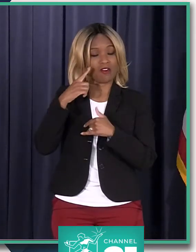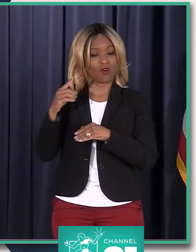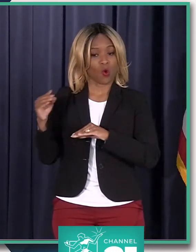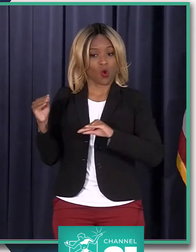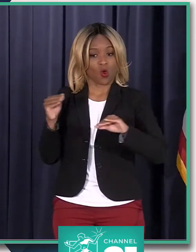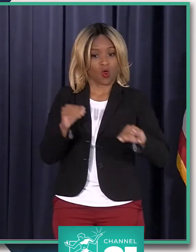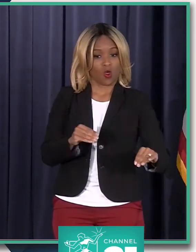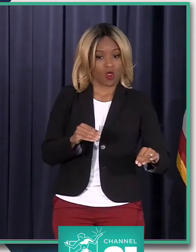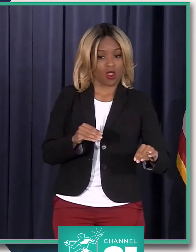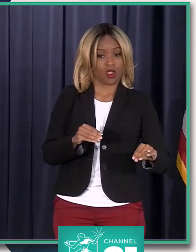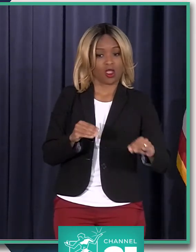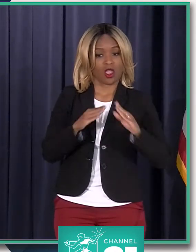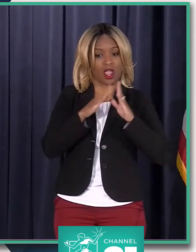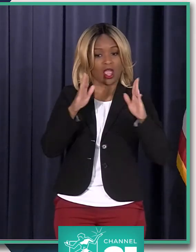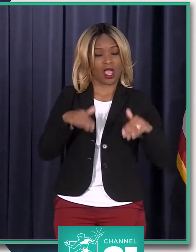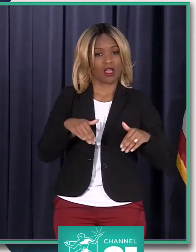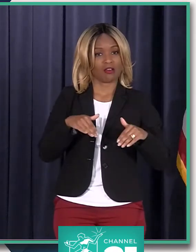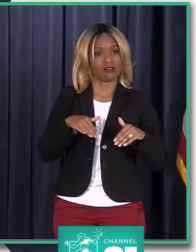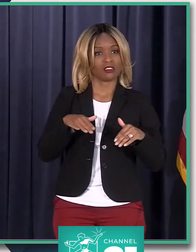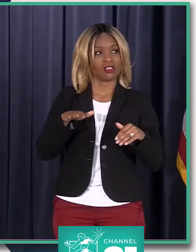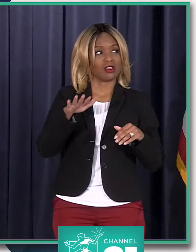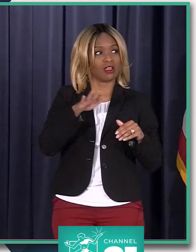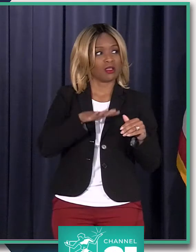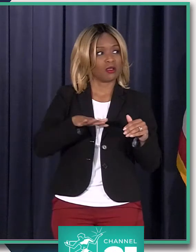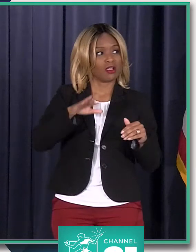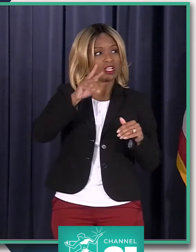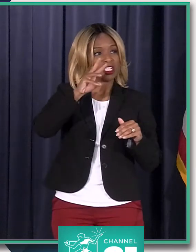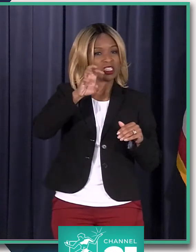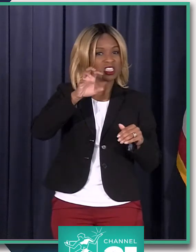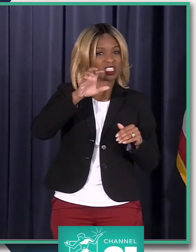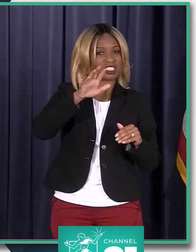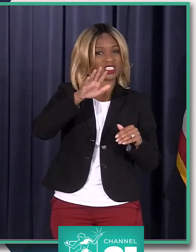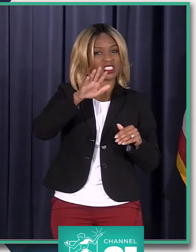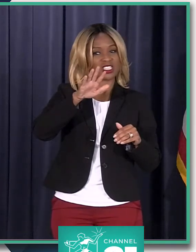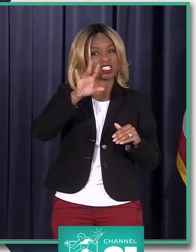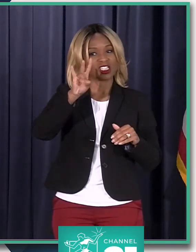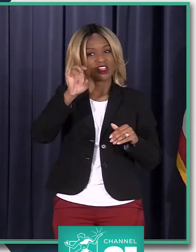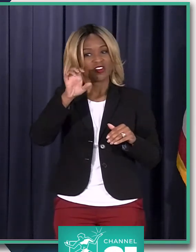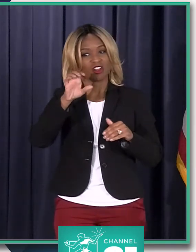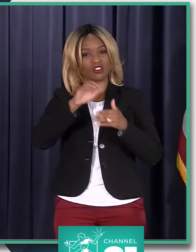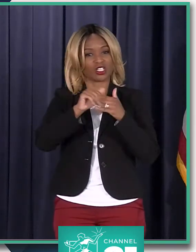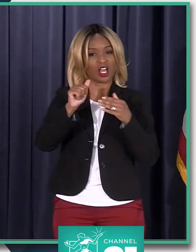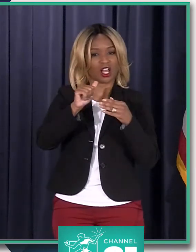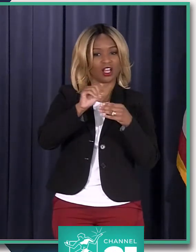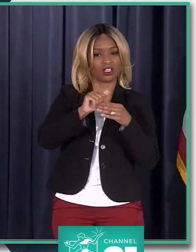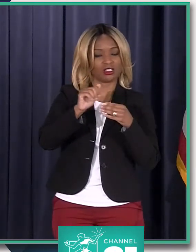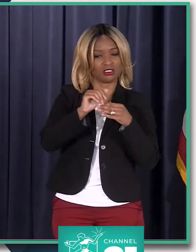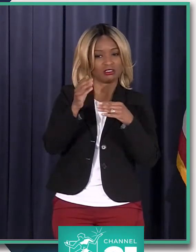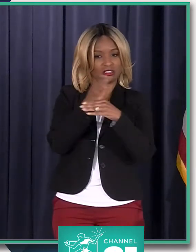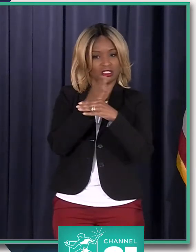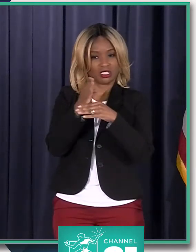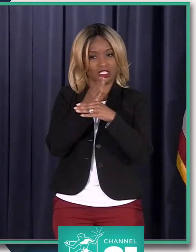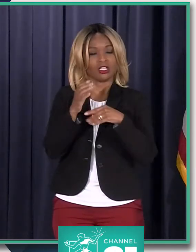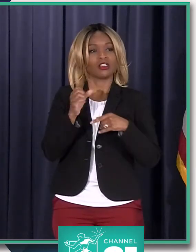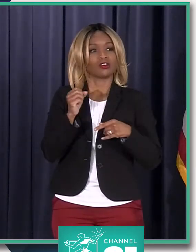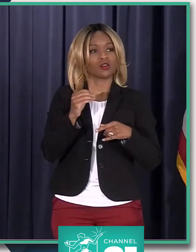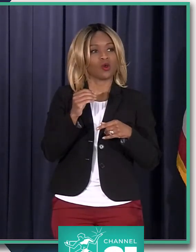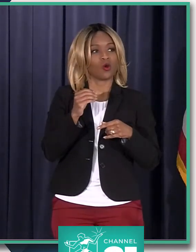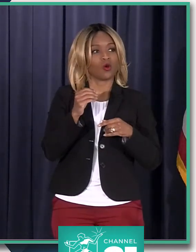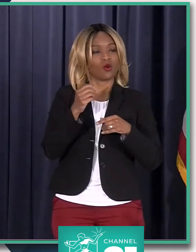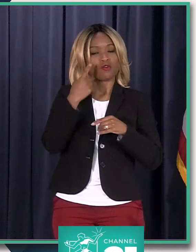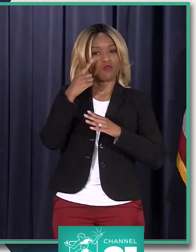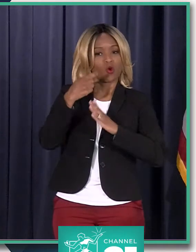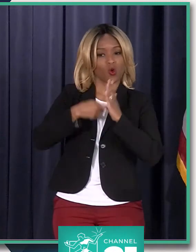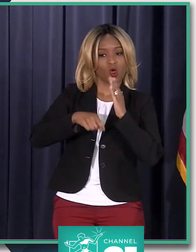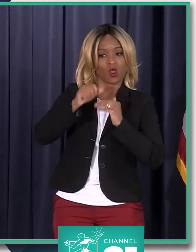house that is probably in the $600 or $700 range. And when you think about the cost of producing that unit being what